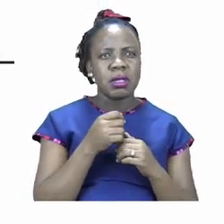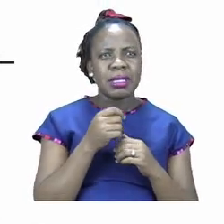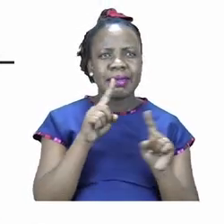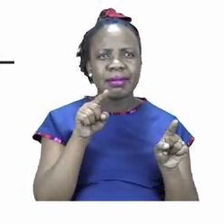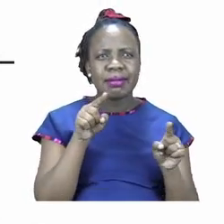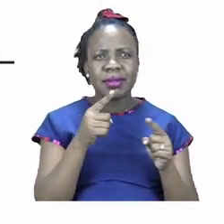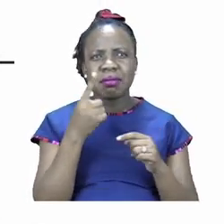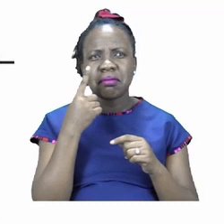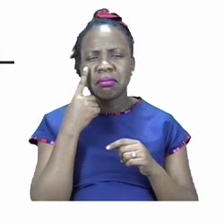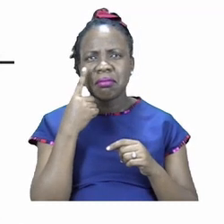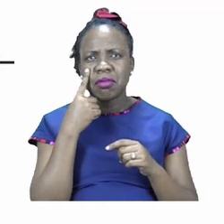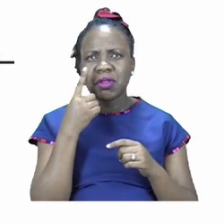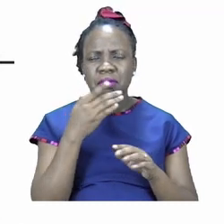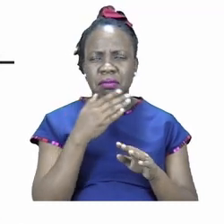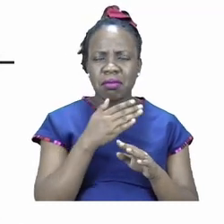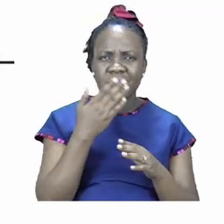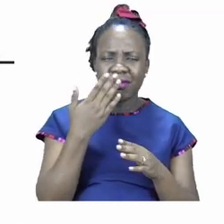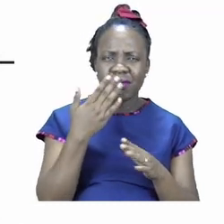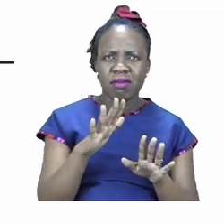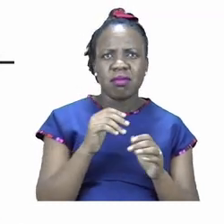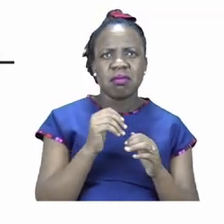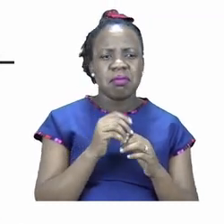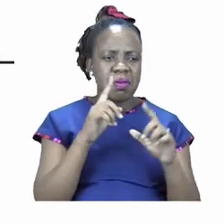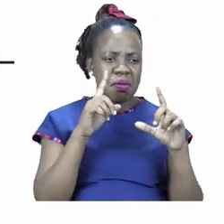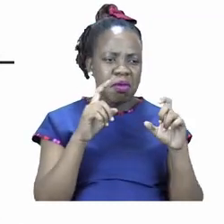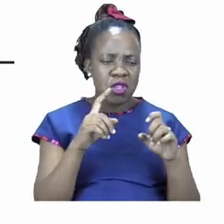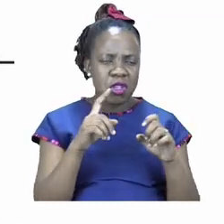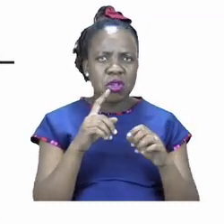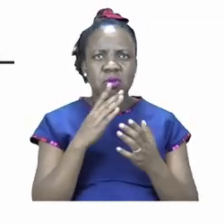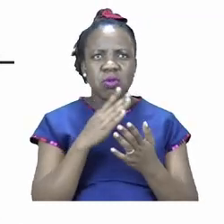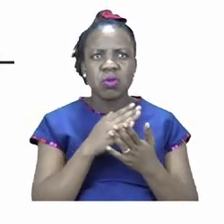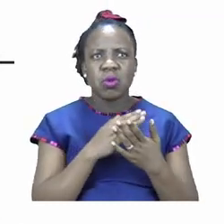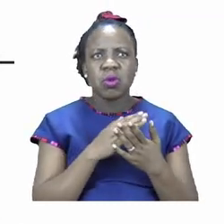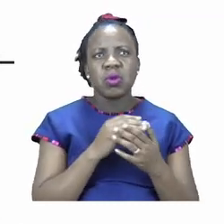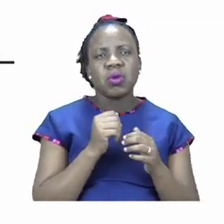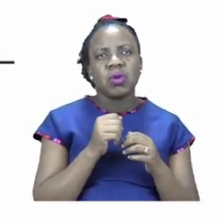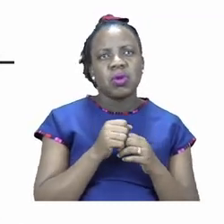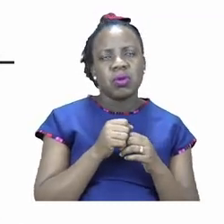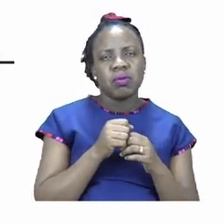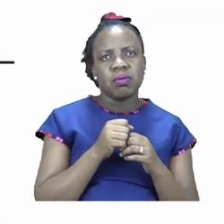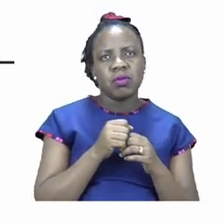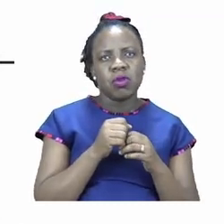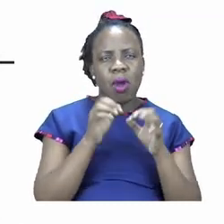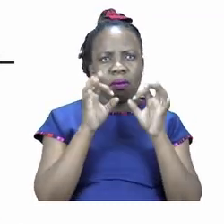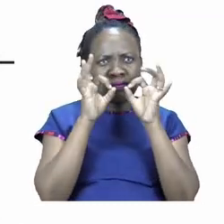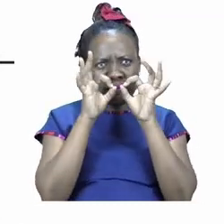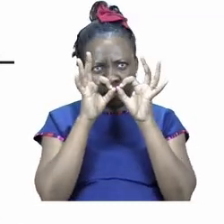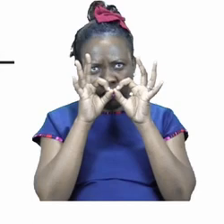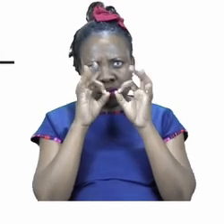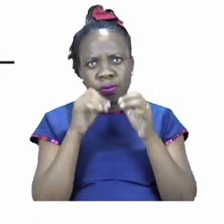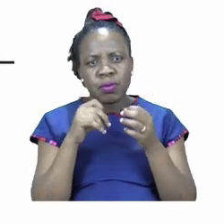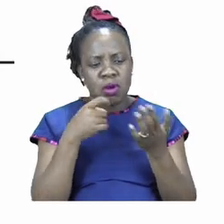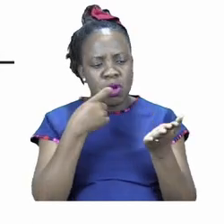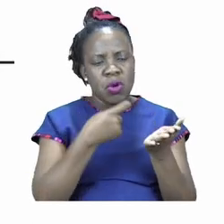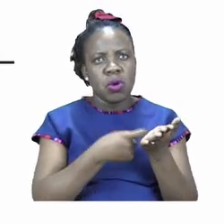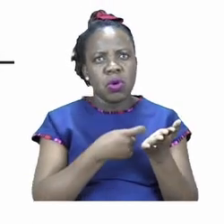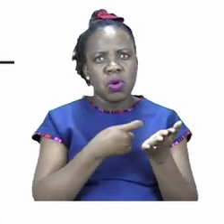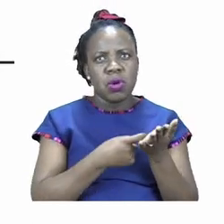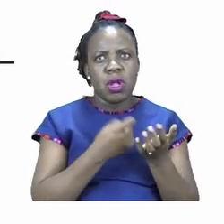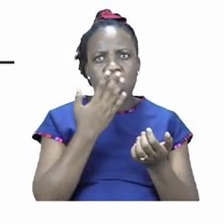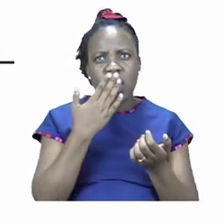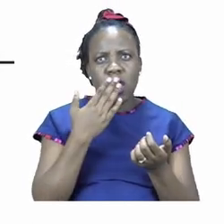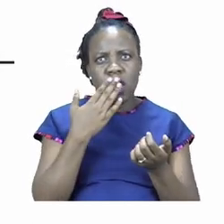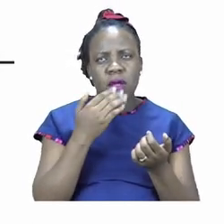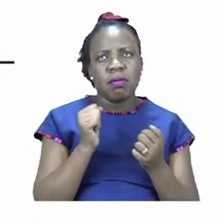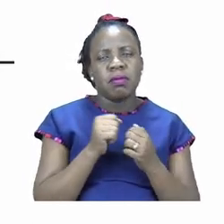on pictures or in real life. We have a hippo, a spoon of sugar, and a feather. Let's